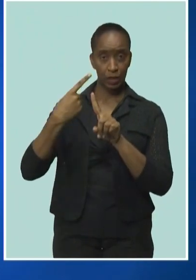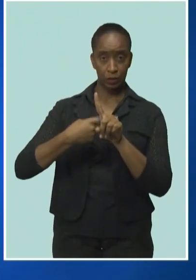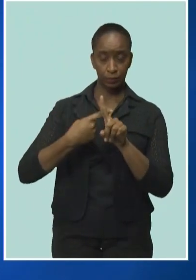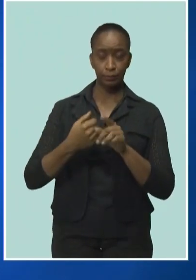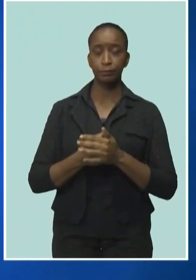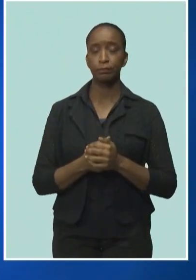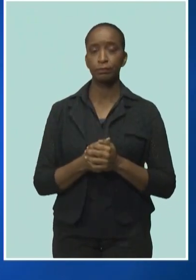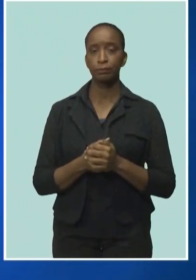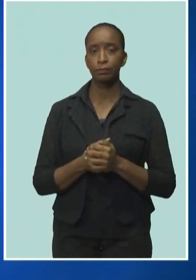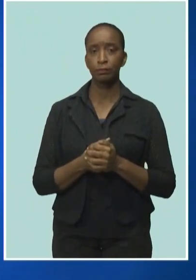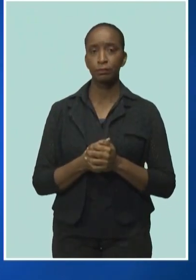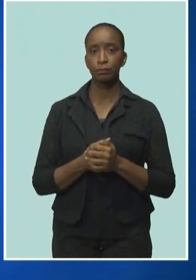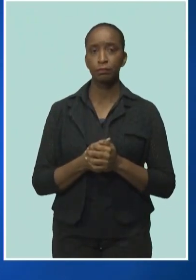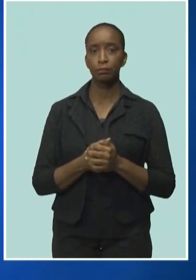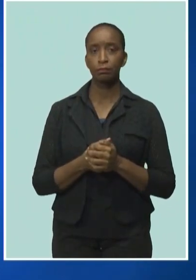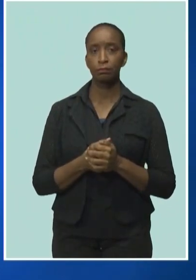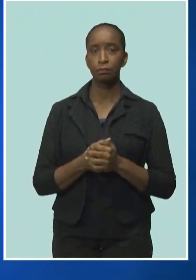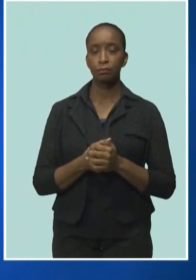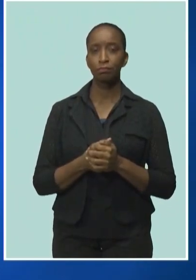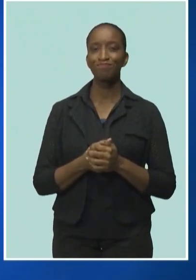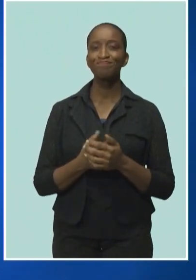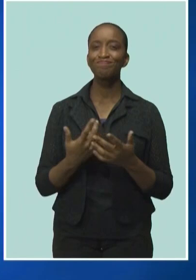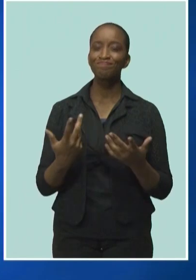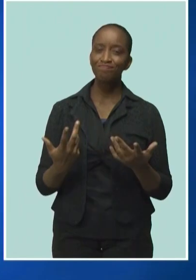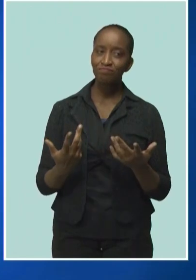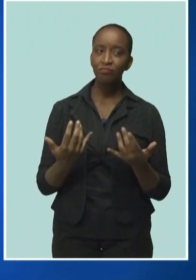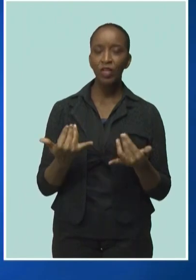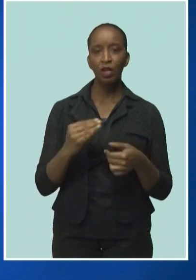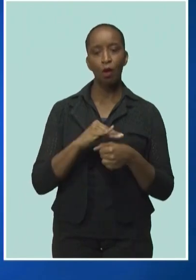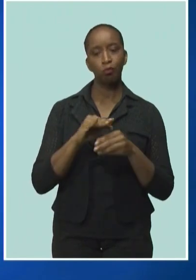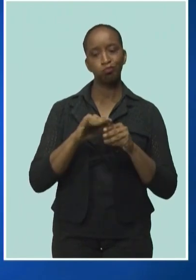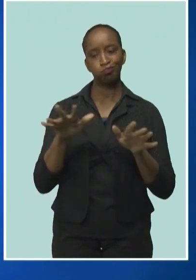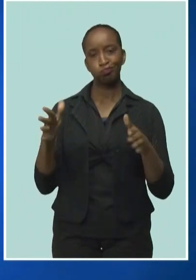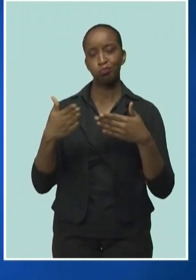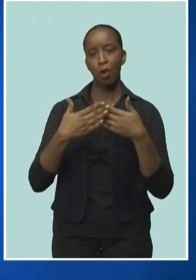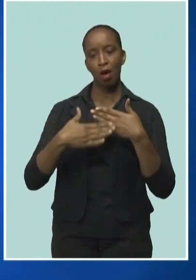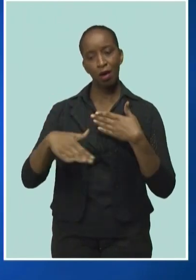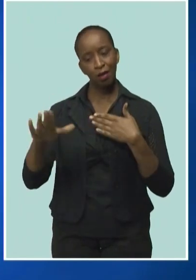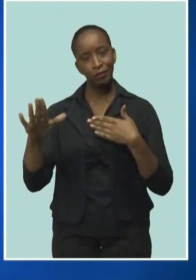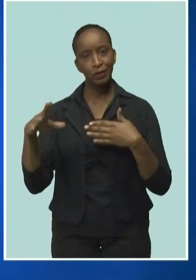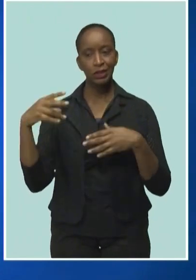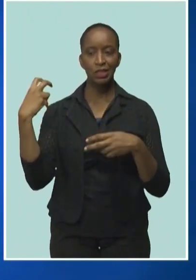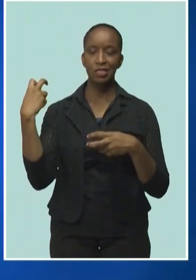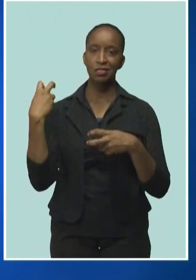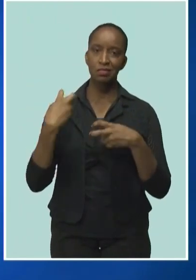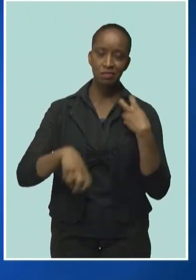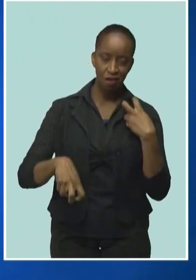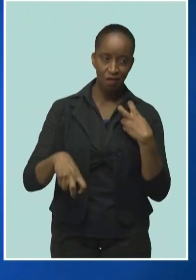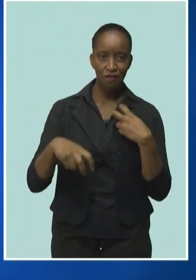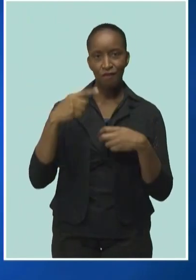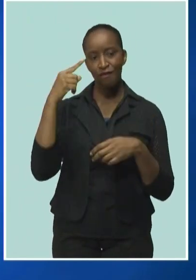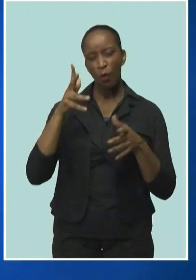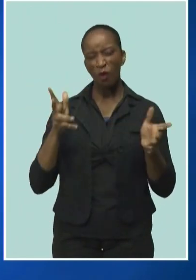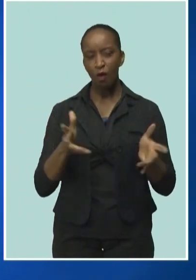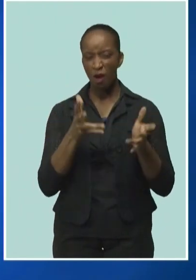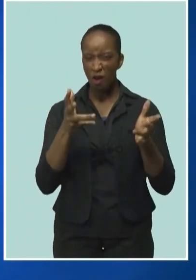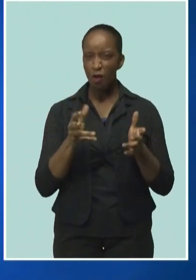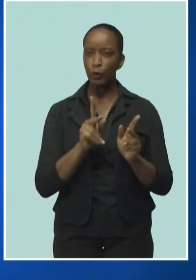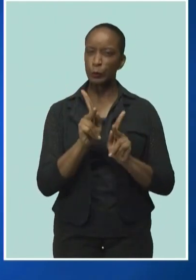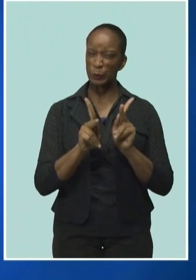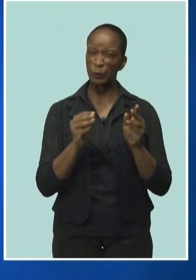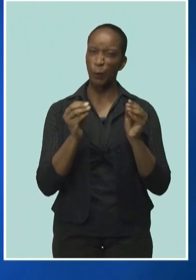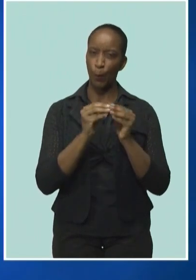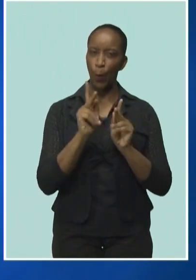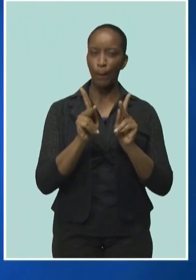be, obviously, in a world post-COVID, it's a tough. I'm not going to give the impression it's easy, it's very tough, but we are trying to